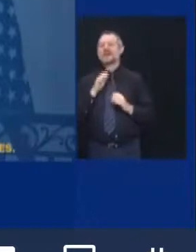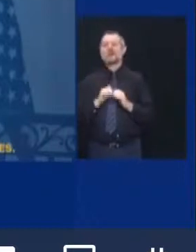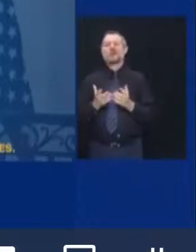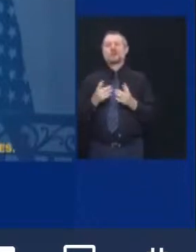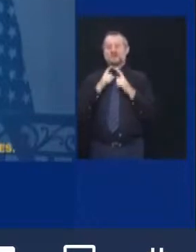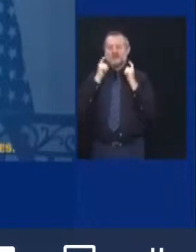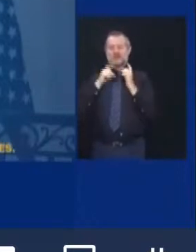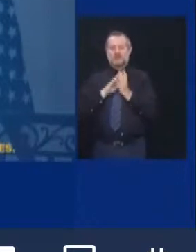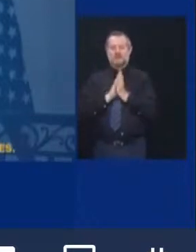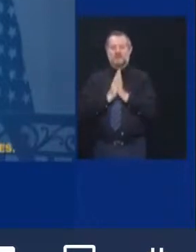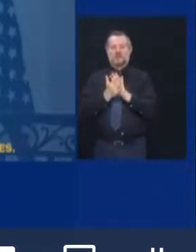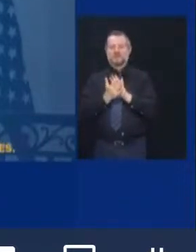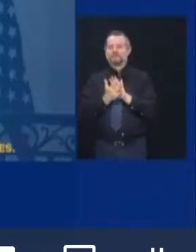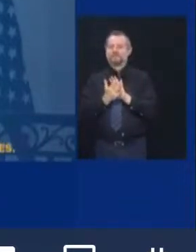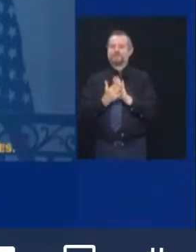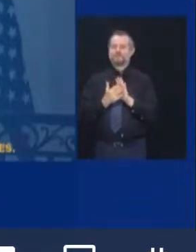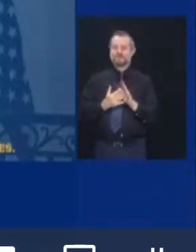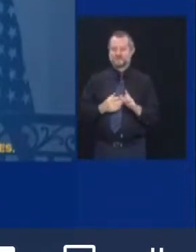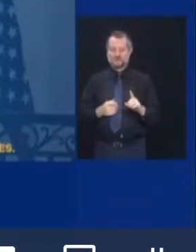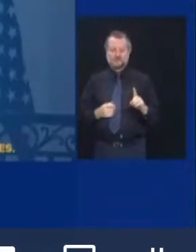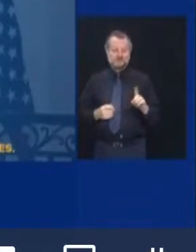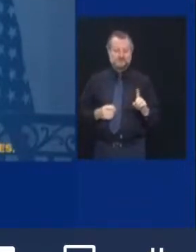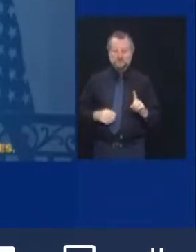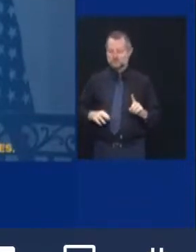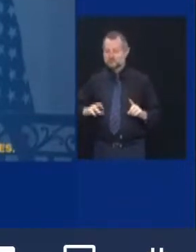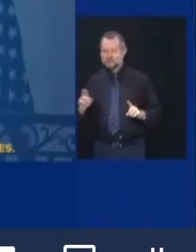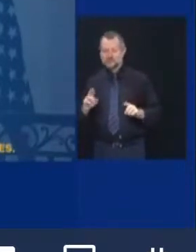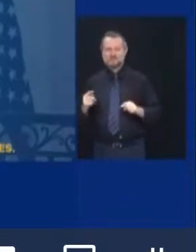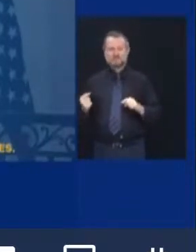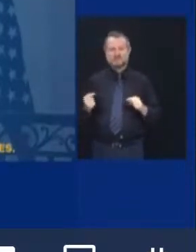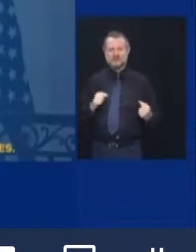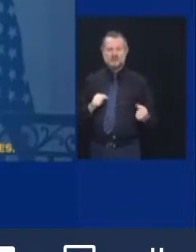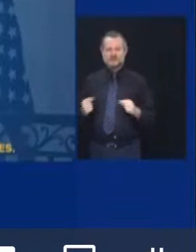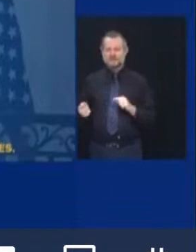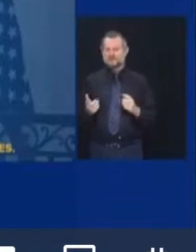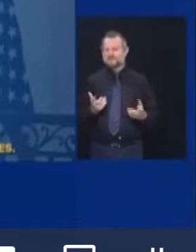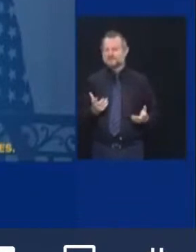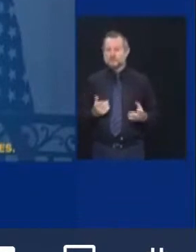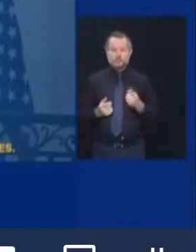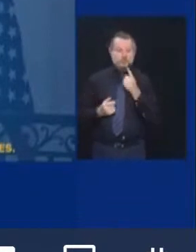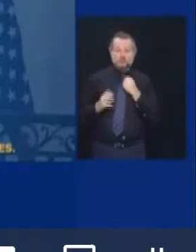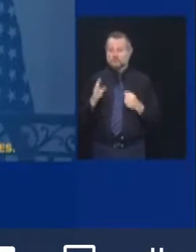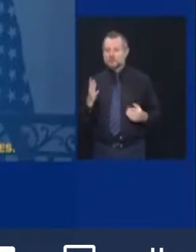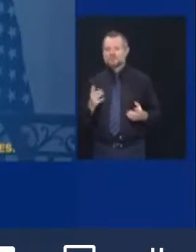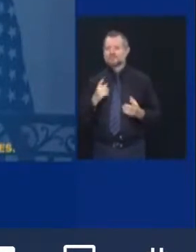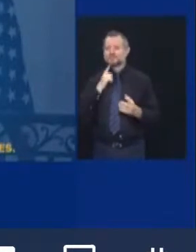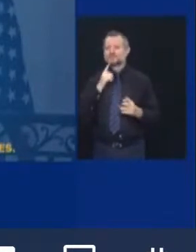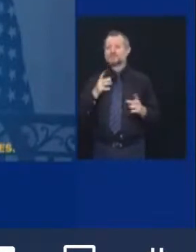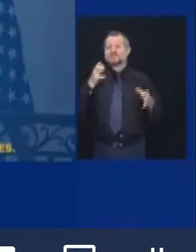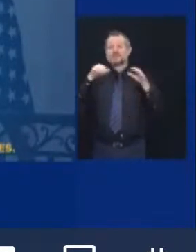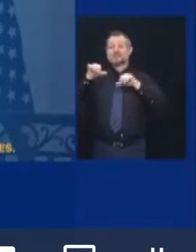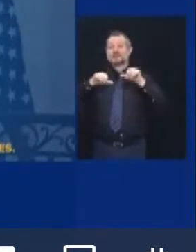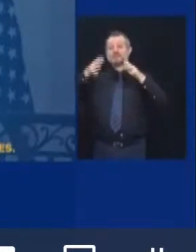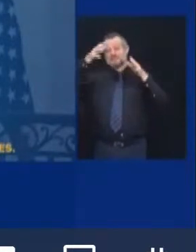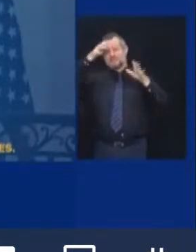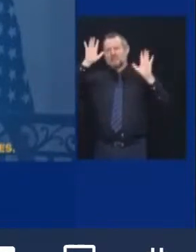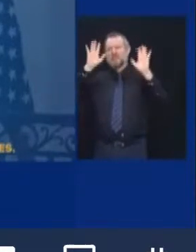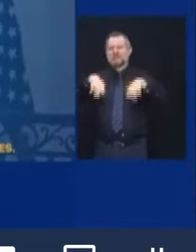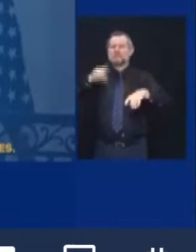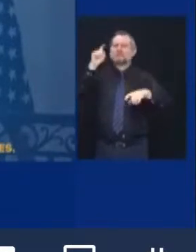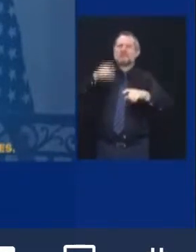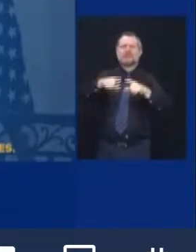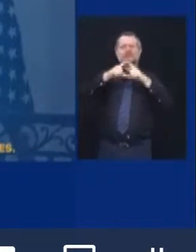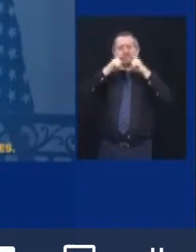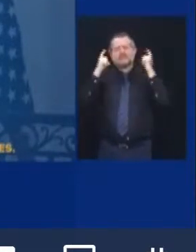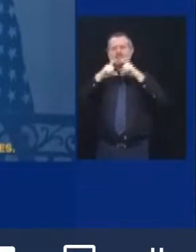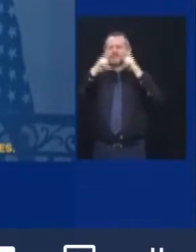nation, I have no idea. And how you can have every scientific expert say, wear a mask. New York